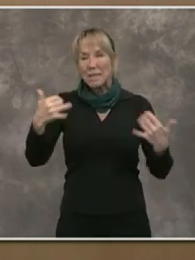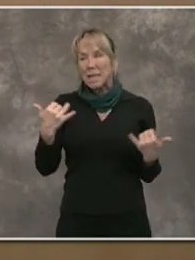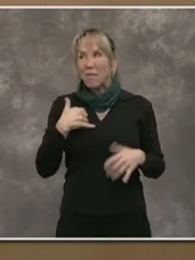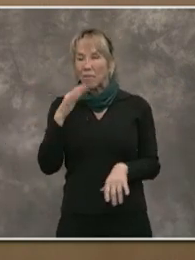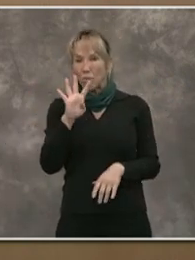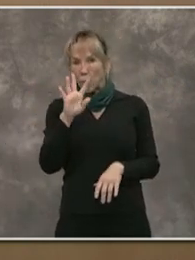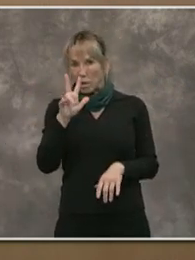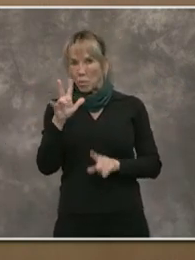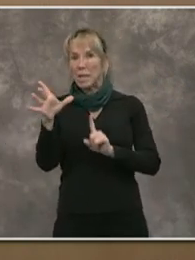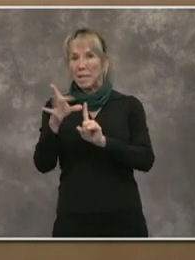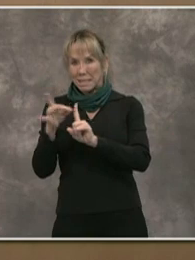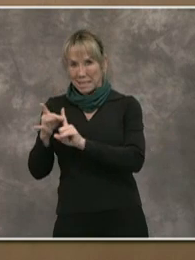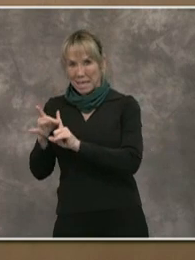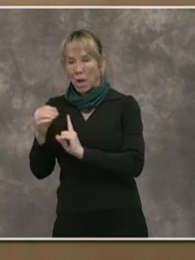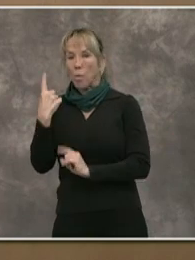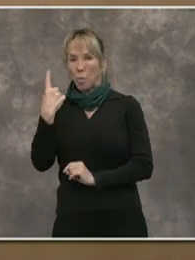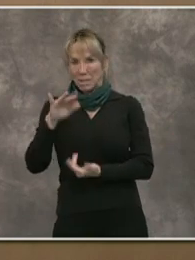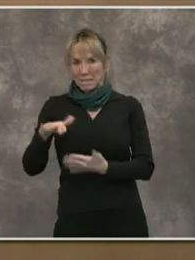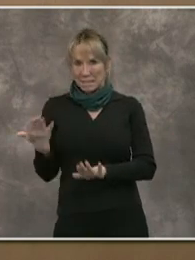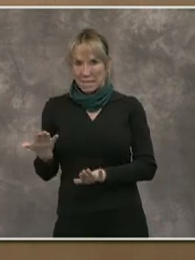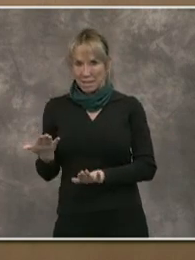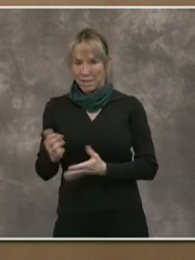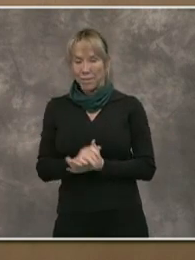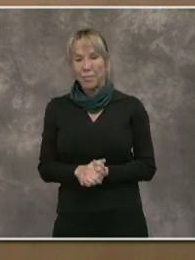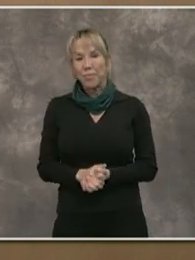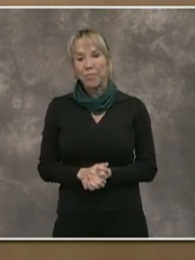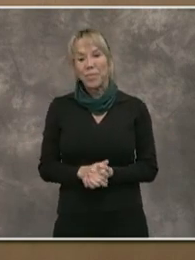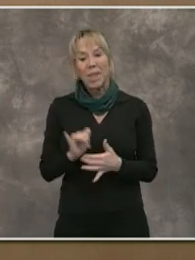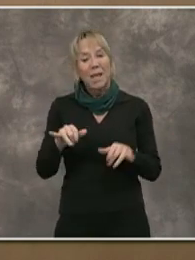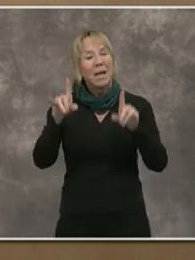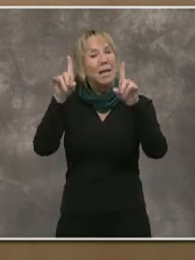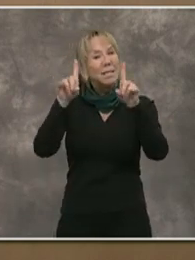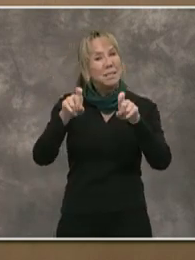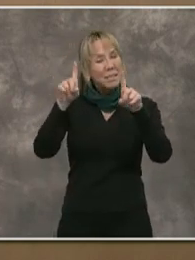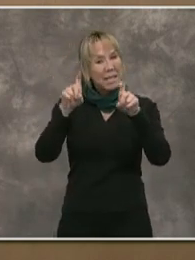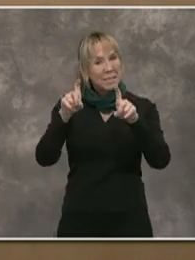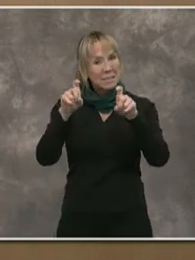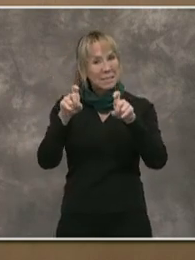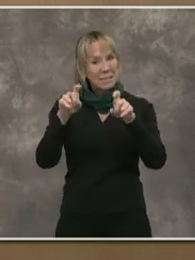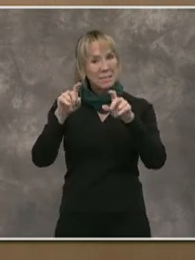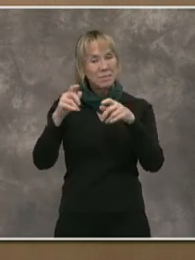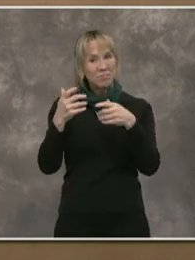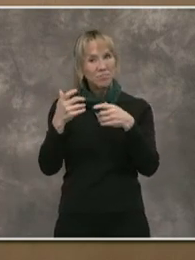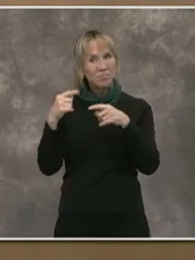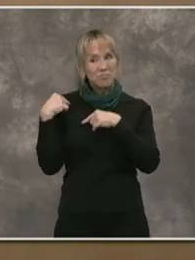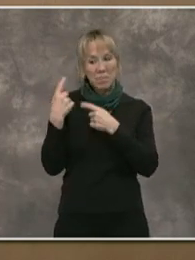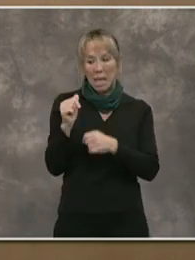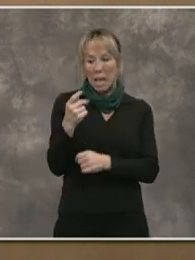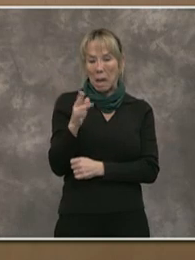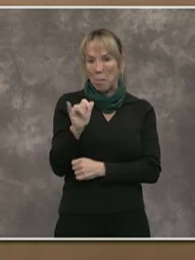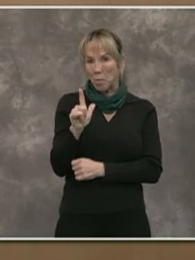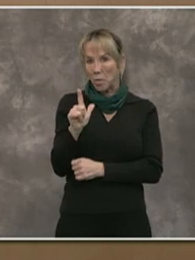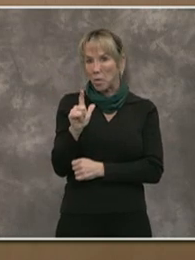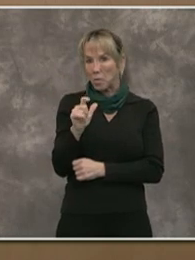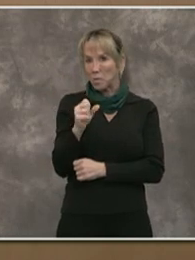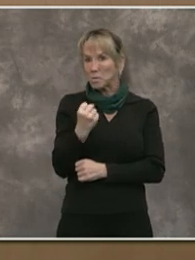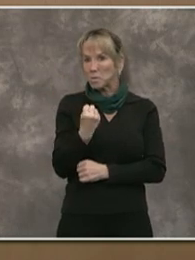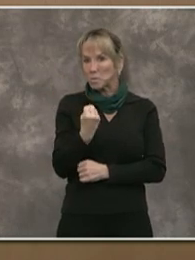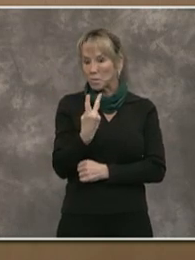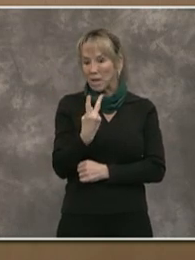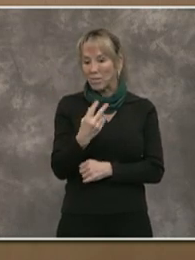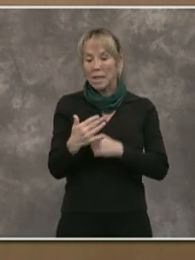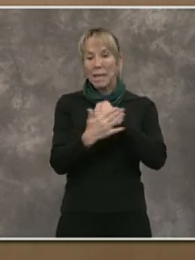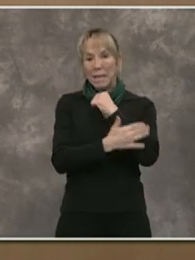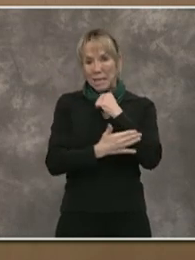43 cases and 1 death. Regarding testing, as of April 12th, county, hospital,